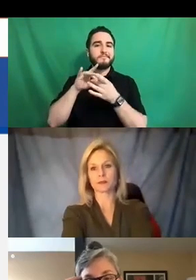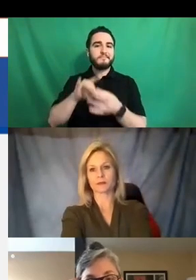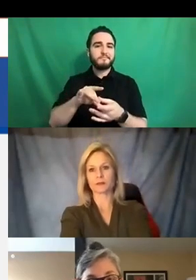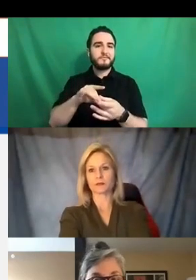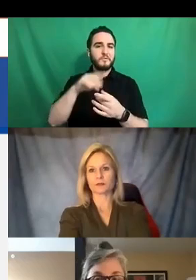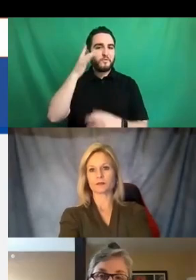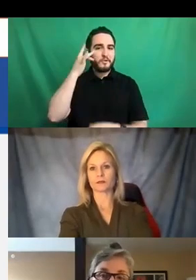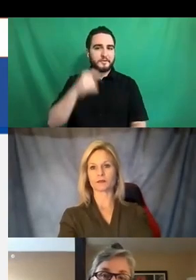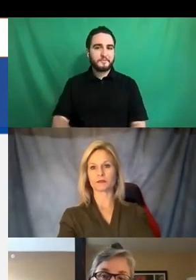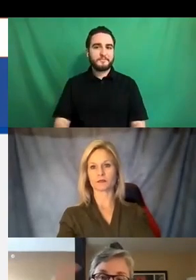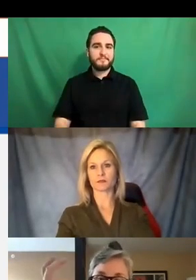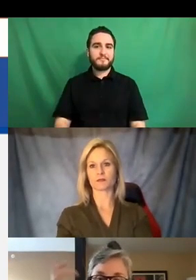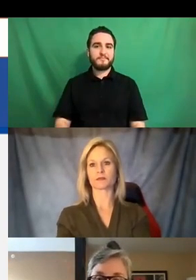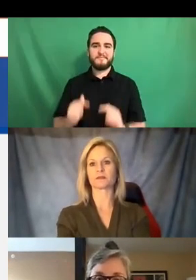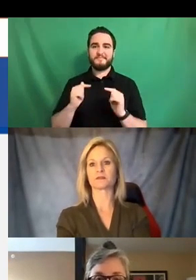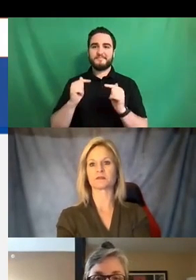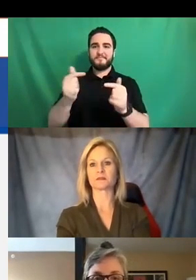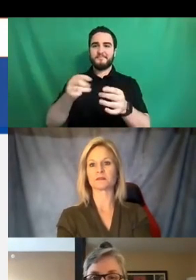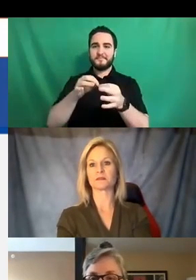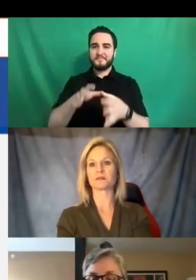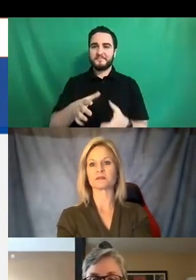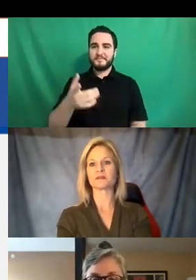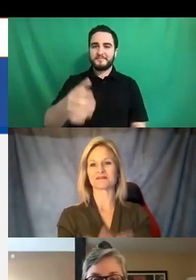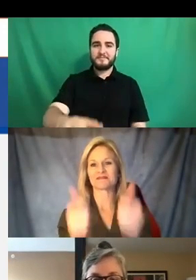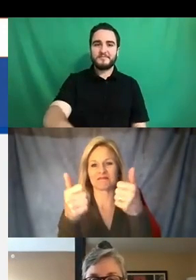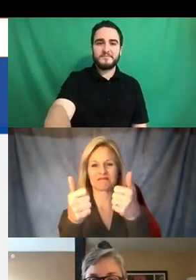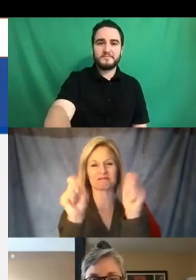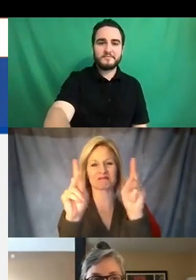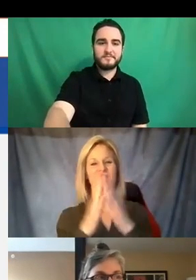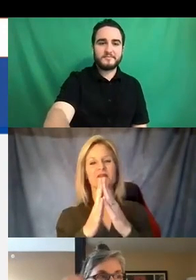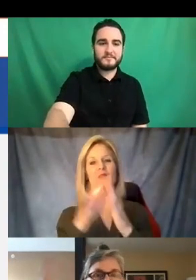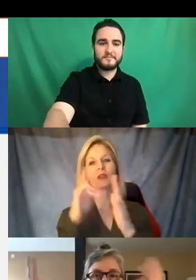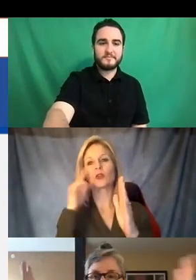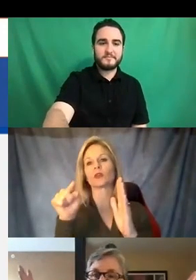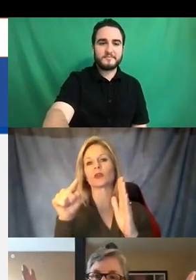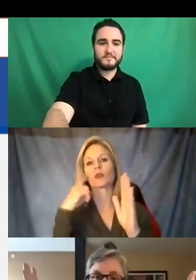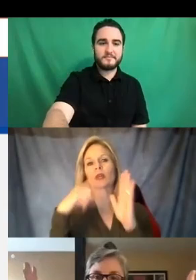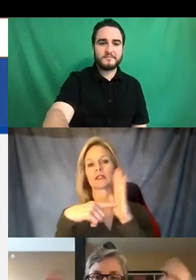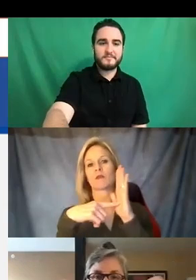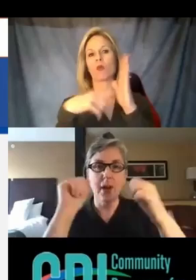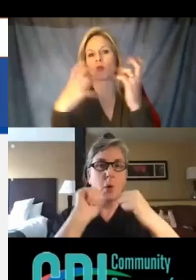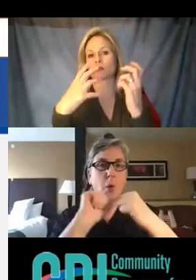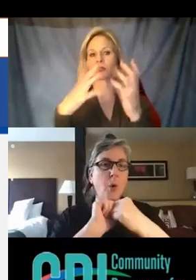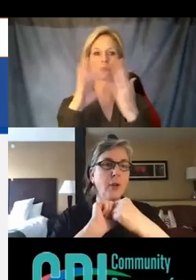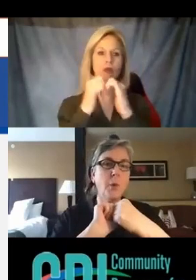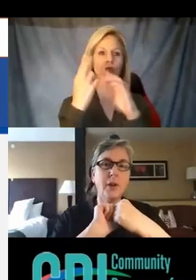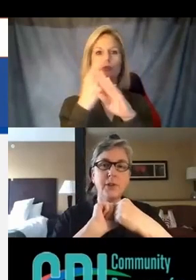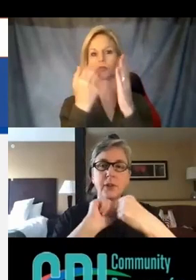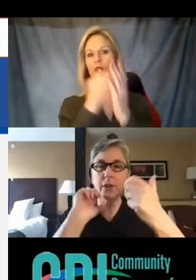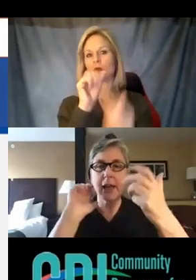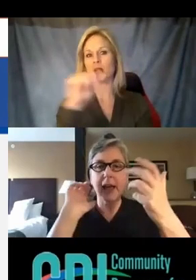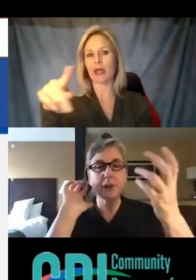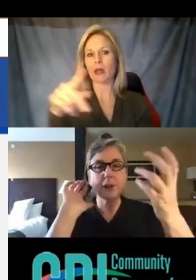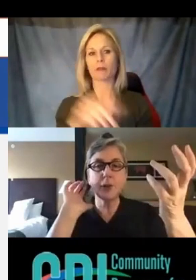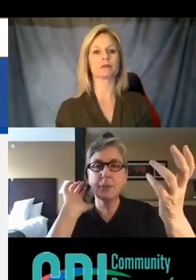why. You, for example, want to learn how to use a new app, or you want to